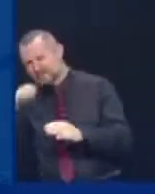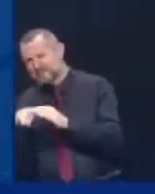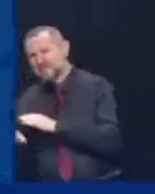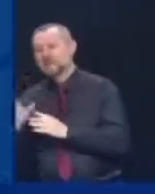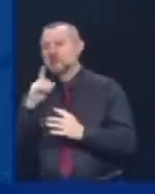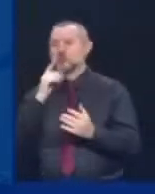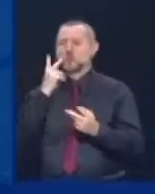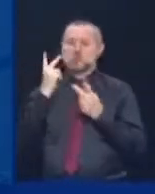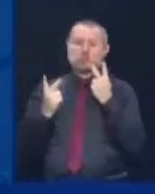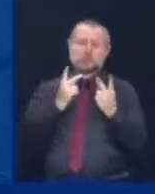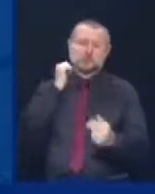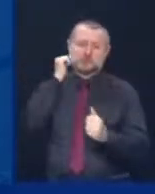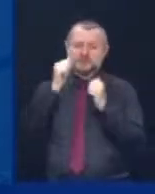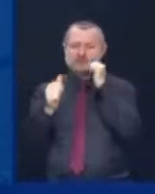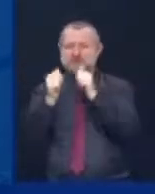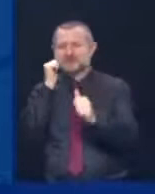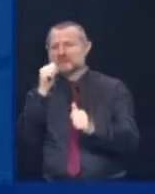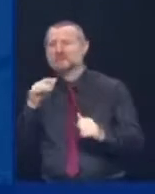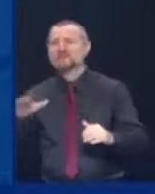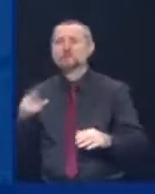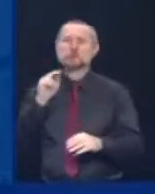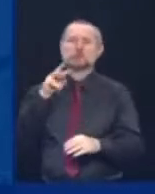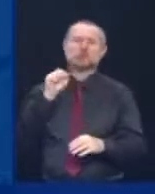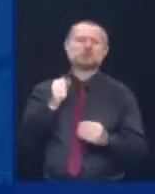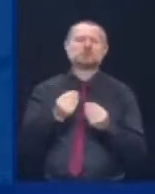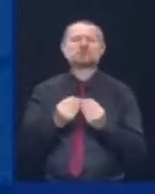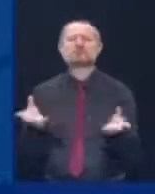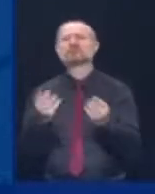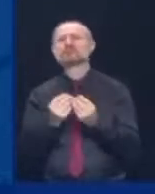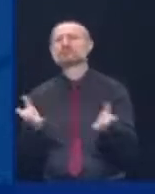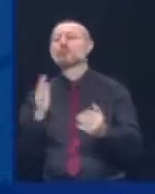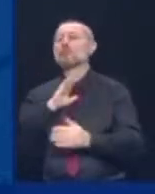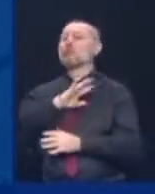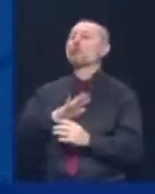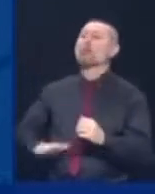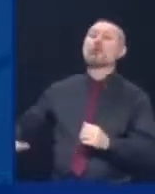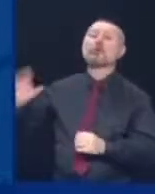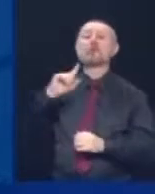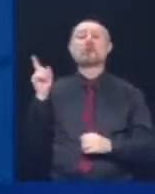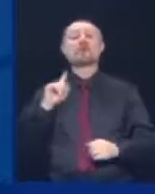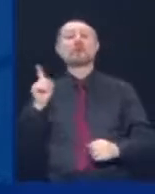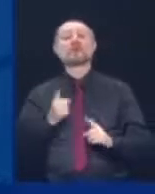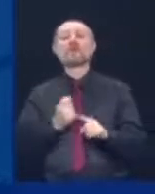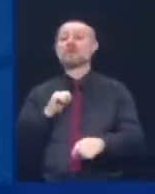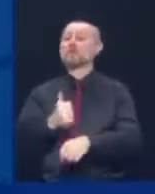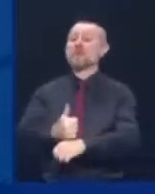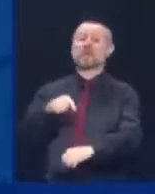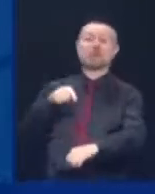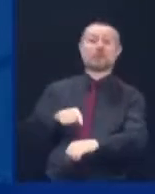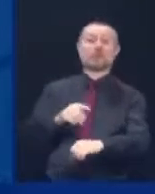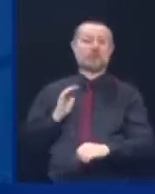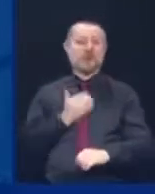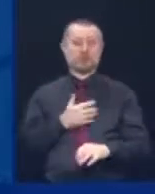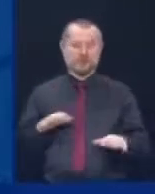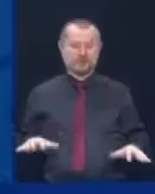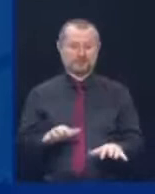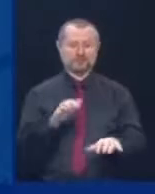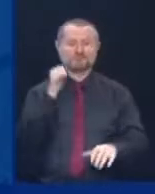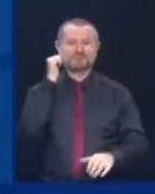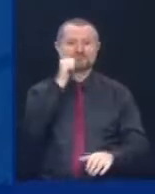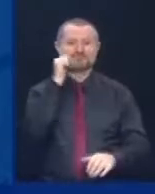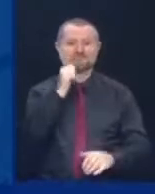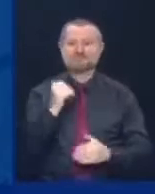on TV is all a function of our actions, right? There is no